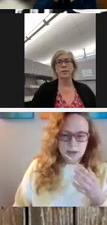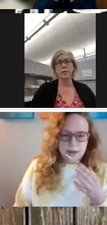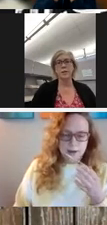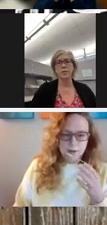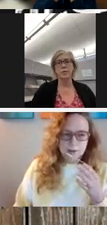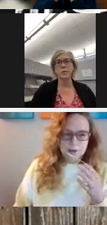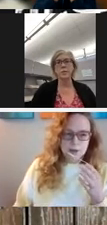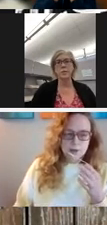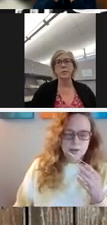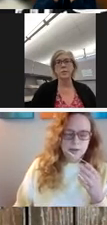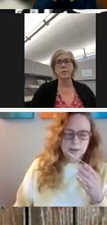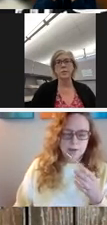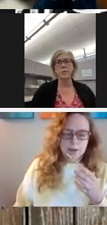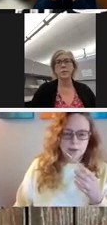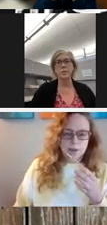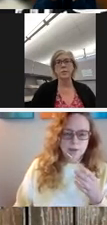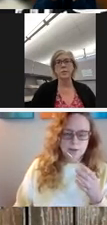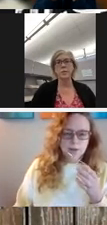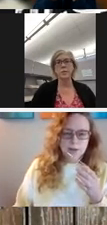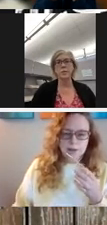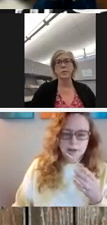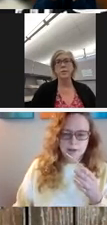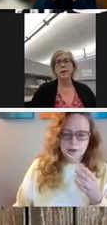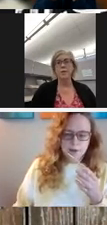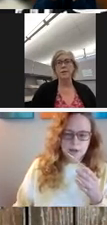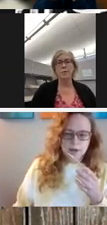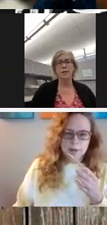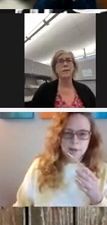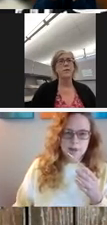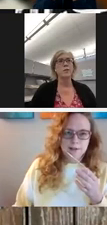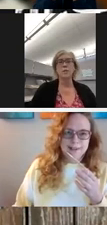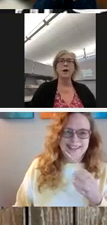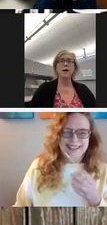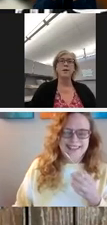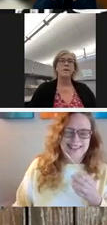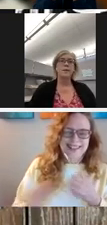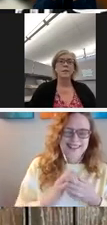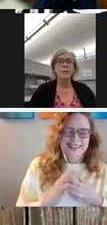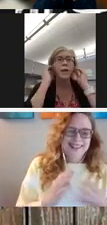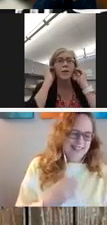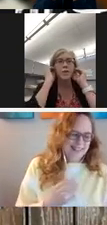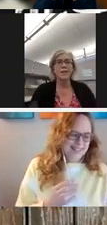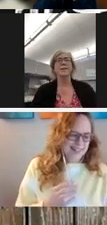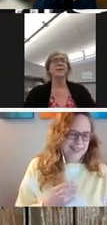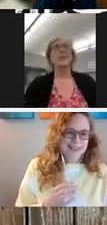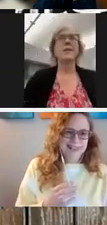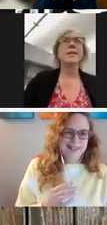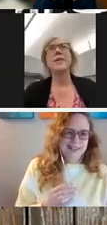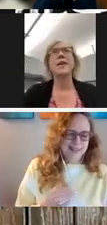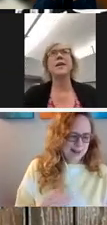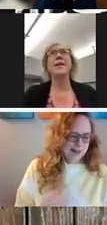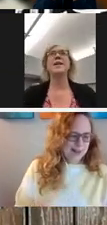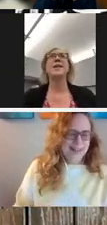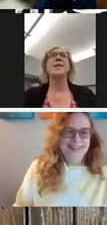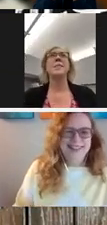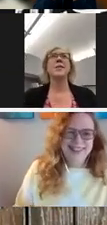Julie, you're cutting out. We're having trouble hearing you, Julie. Yeah. I don't know if you can hear me, but. Okay. Let me pick up from,